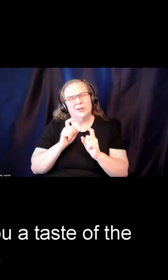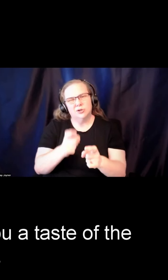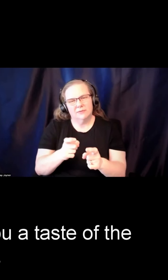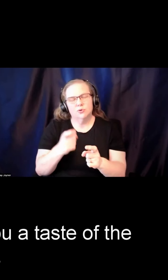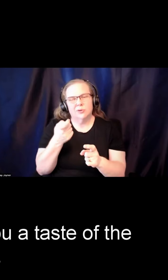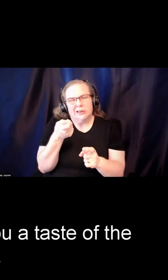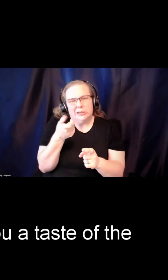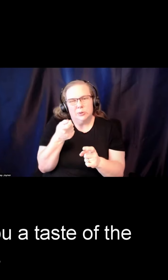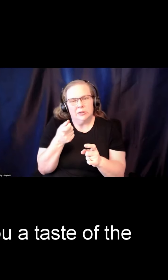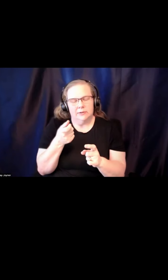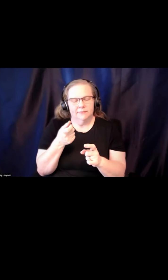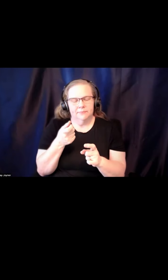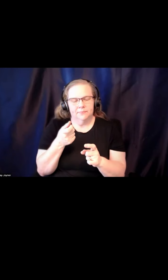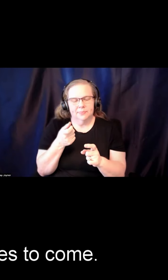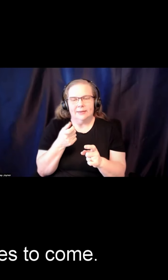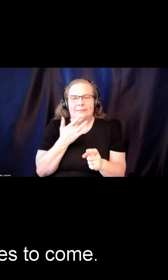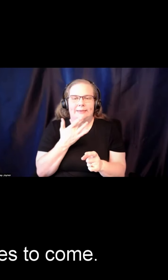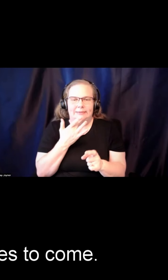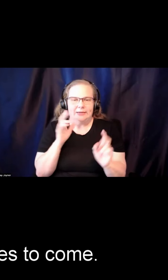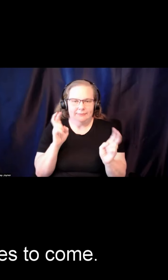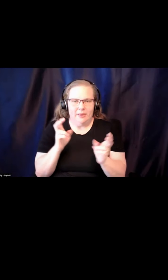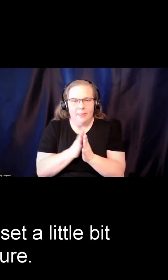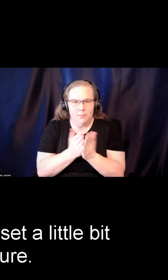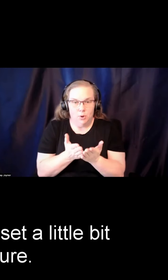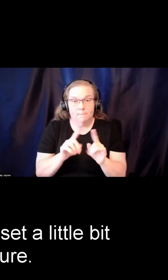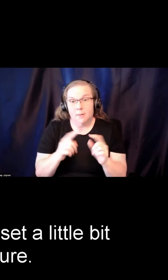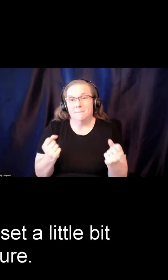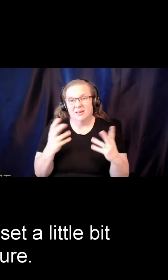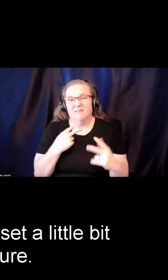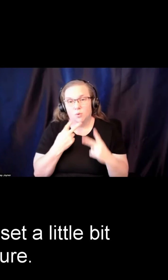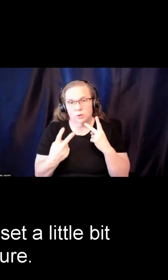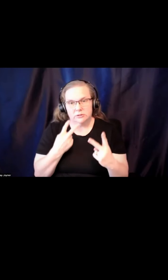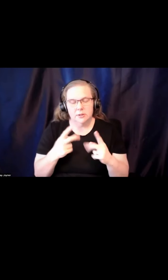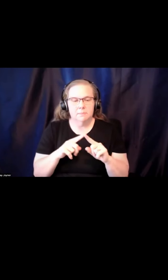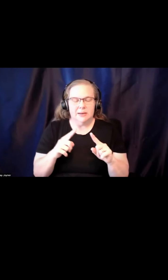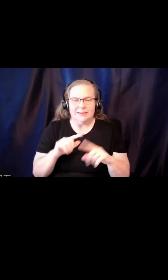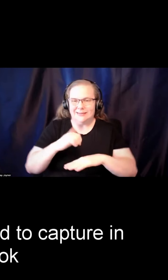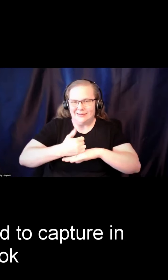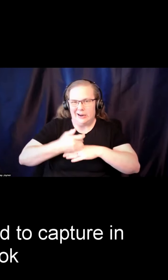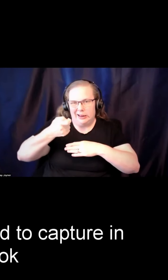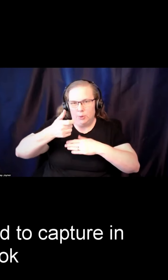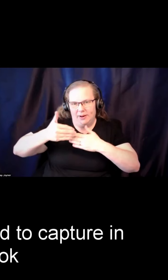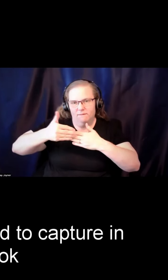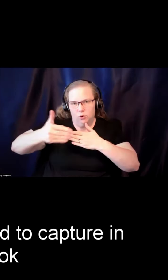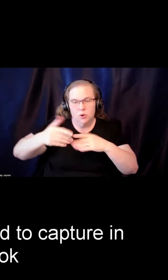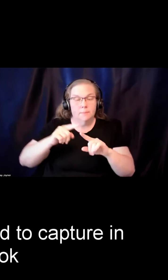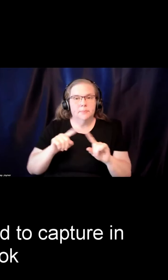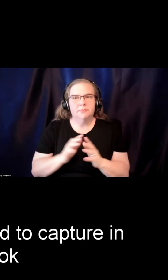of the book. Many other voices to come. And as I said, it's set a little bit in the future. And what I